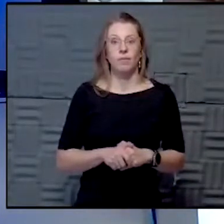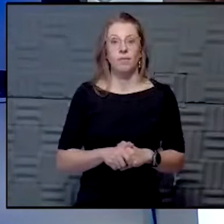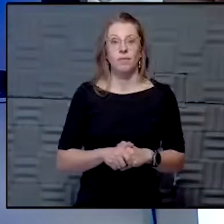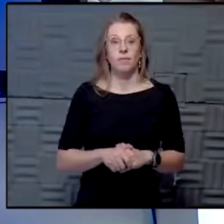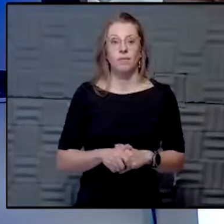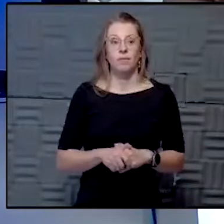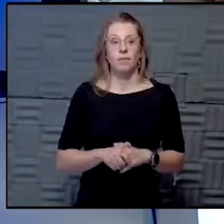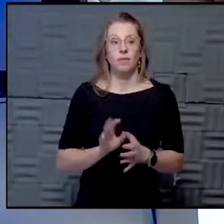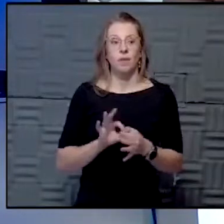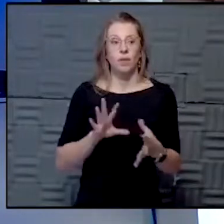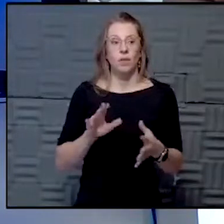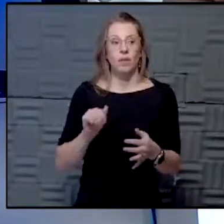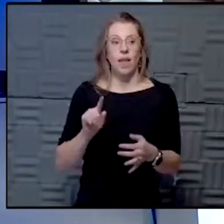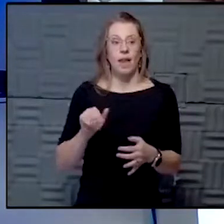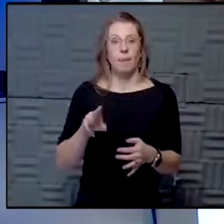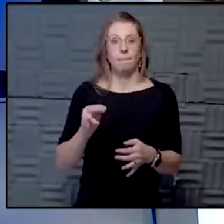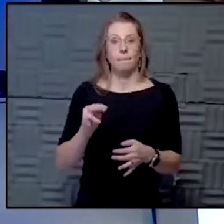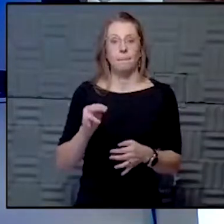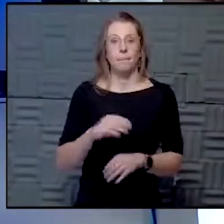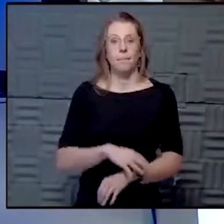Did we lose Adam?